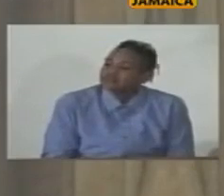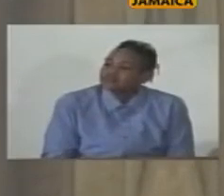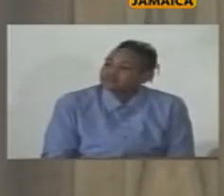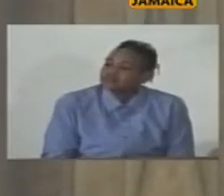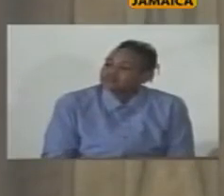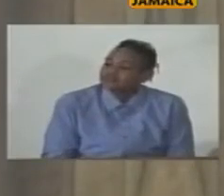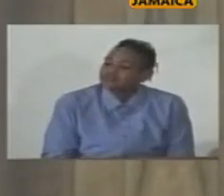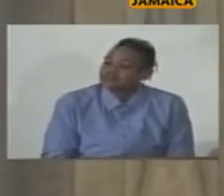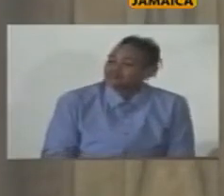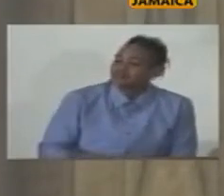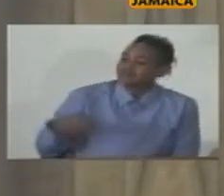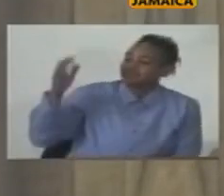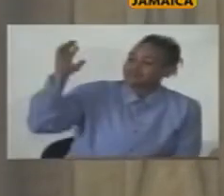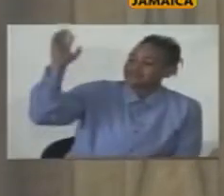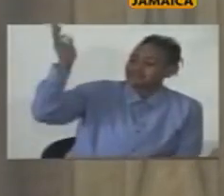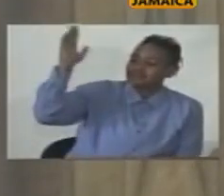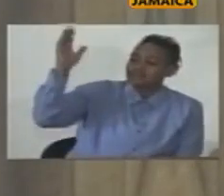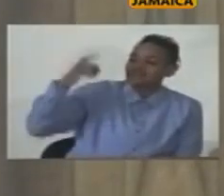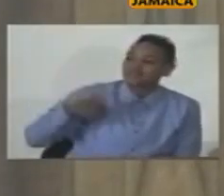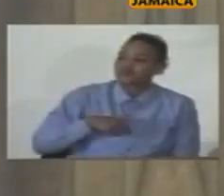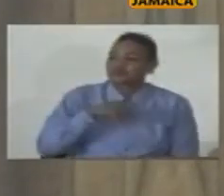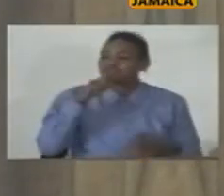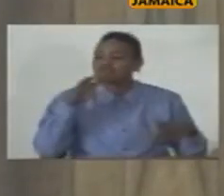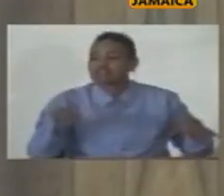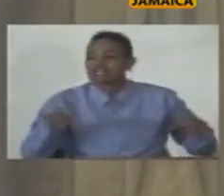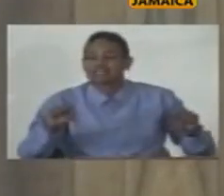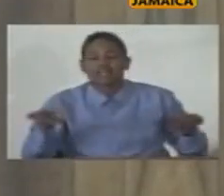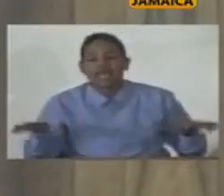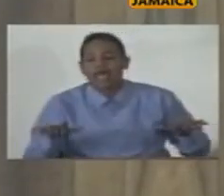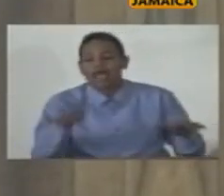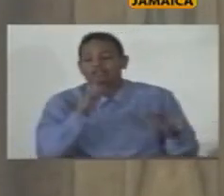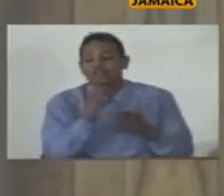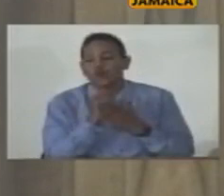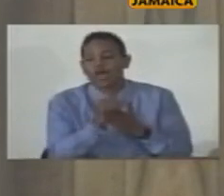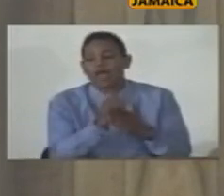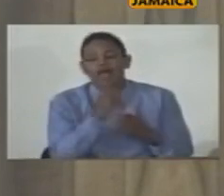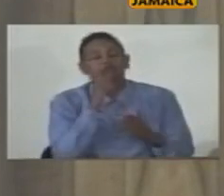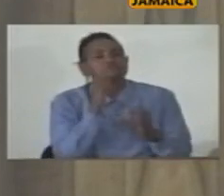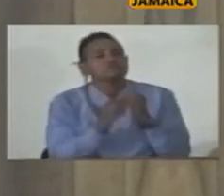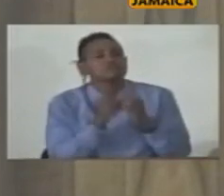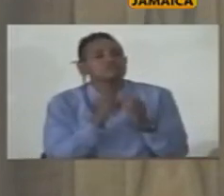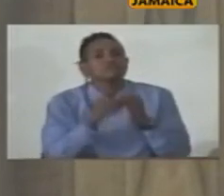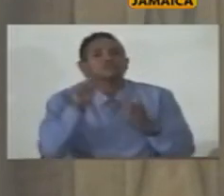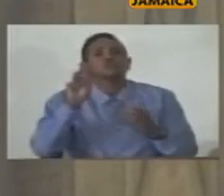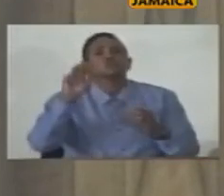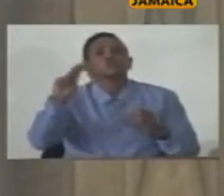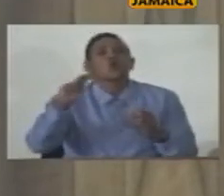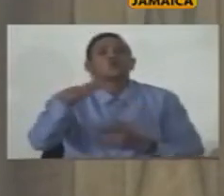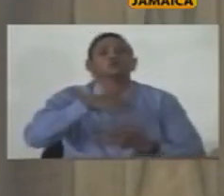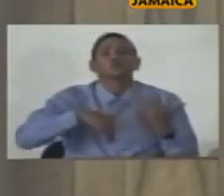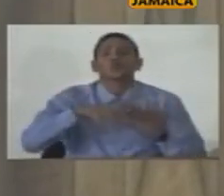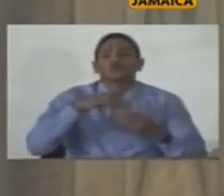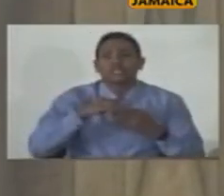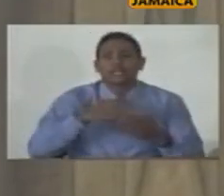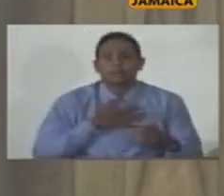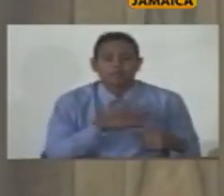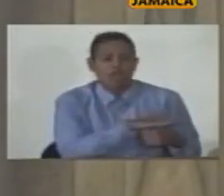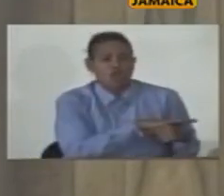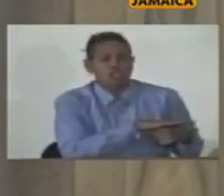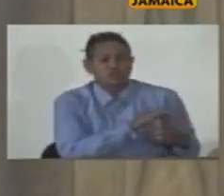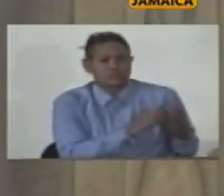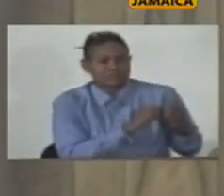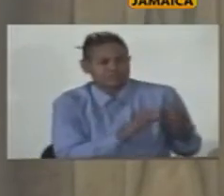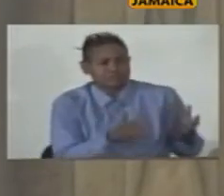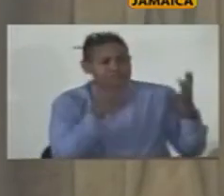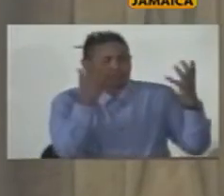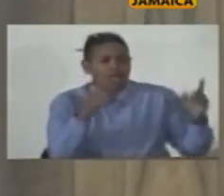Mr. Speaker, we have taken action to help restitch the torn social fabric within my constituency. We